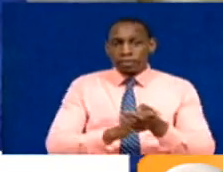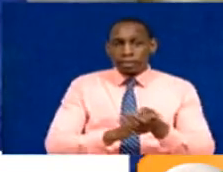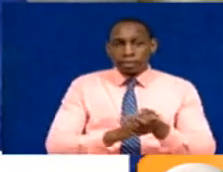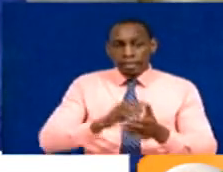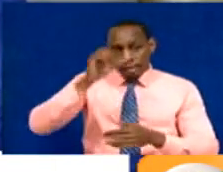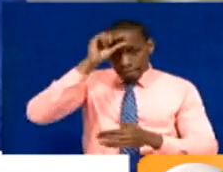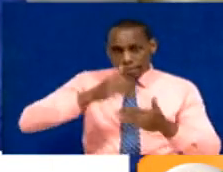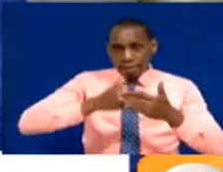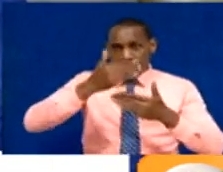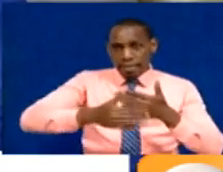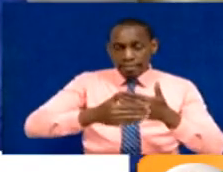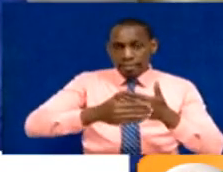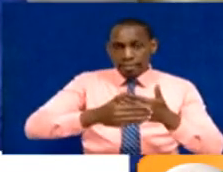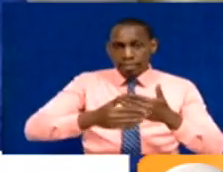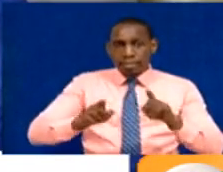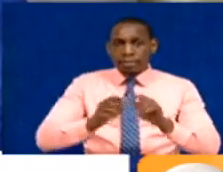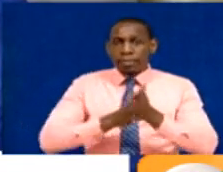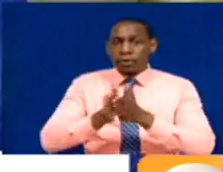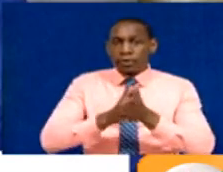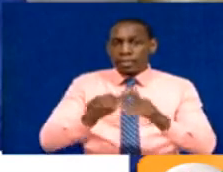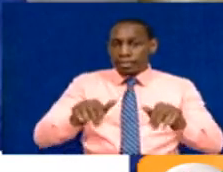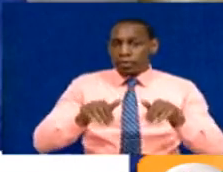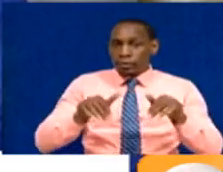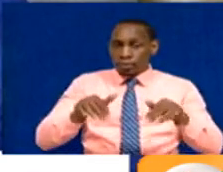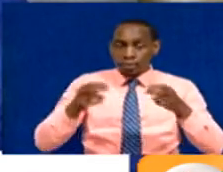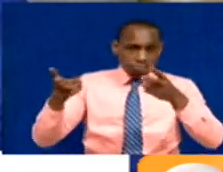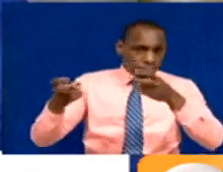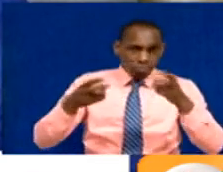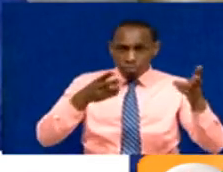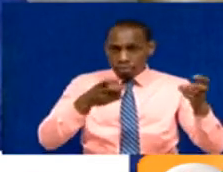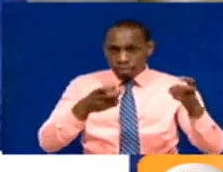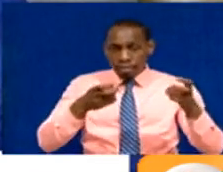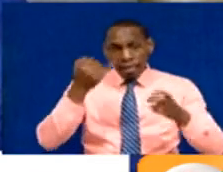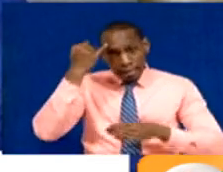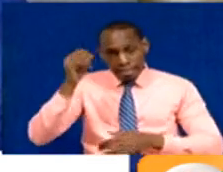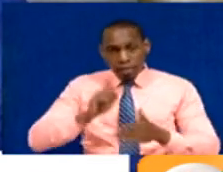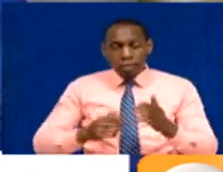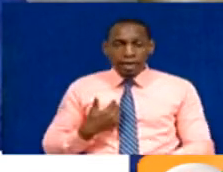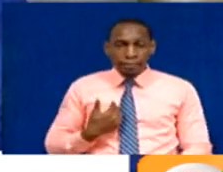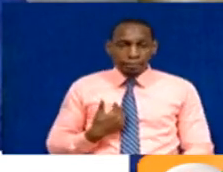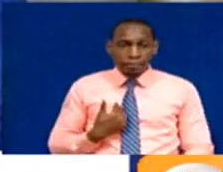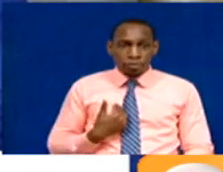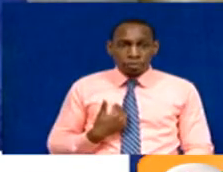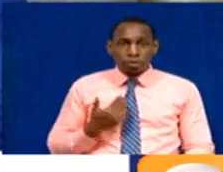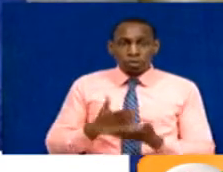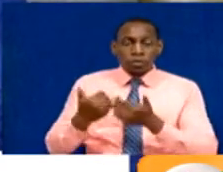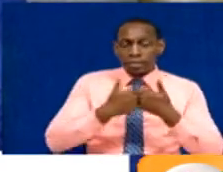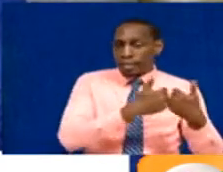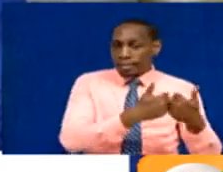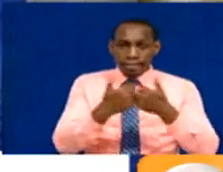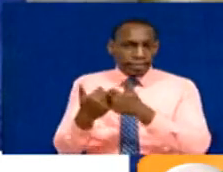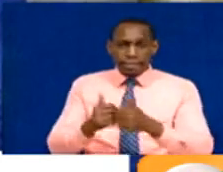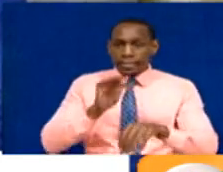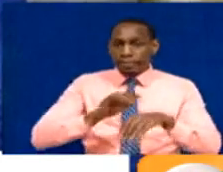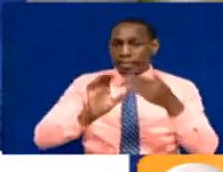next government. And they are eagerly waiting to hear what they have in mind, because there have been a lot of difficulties